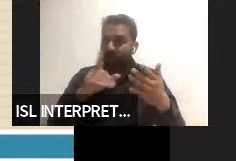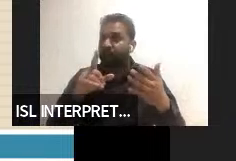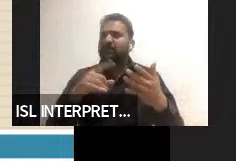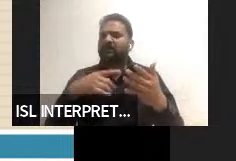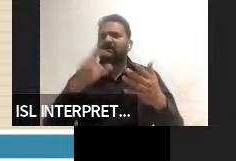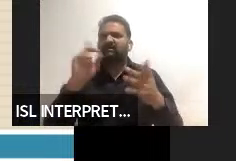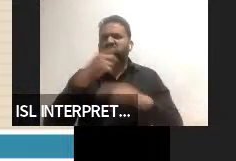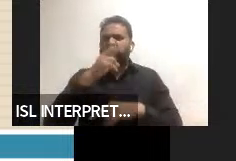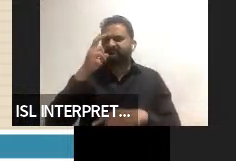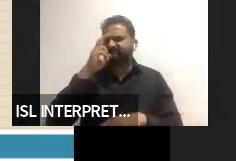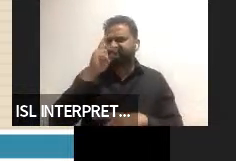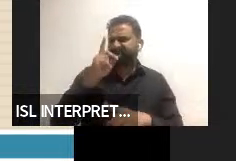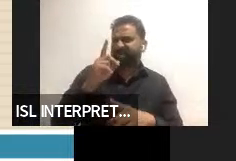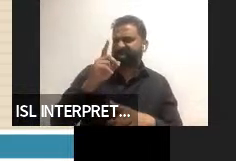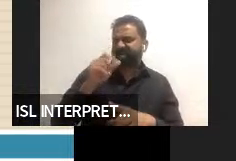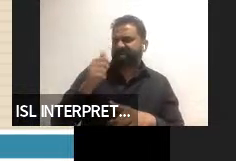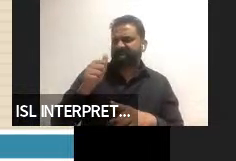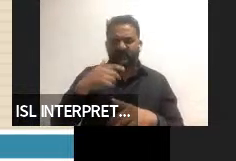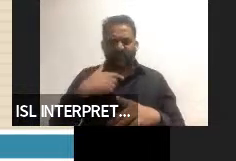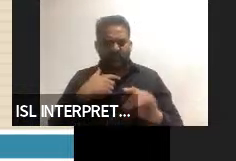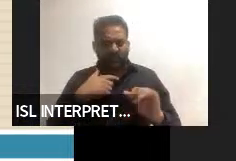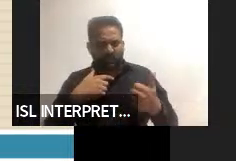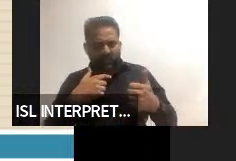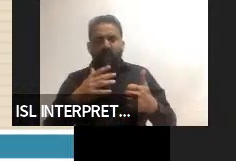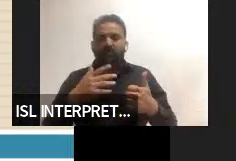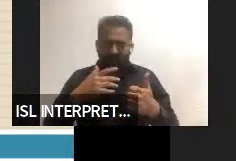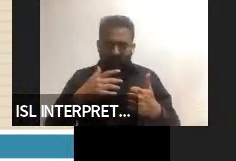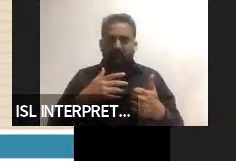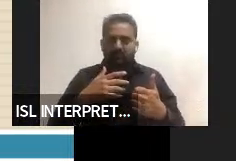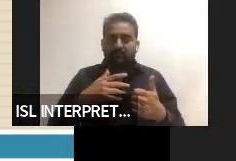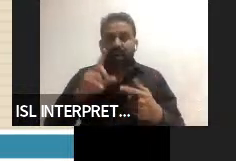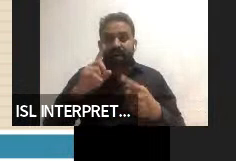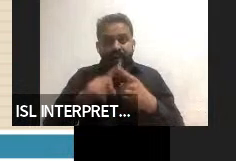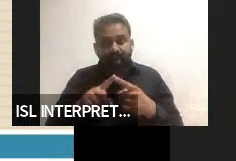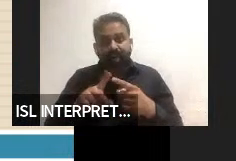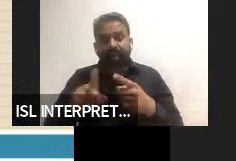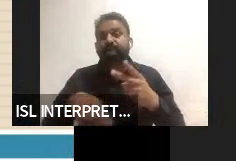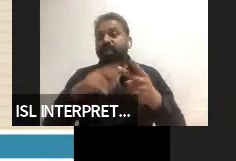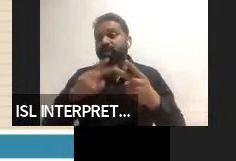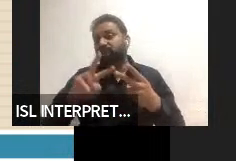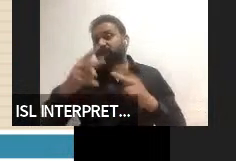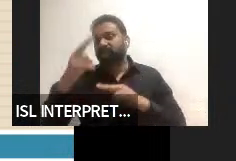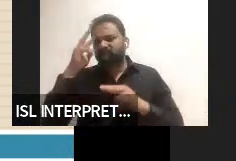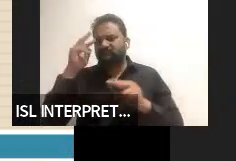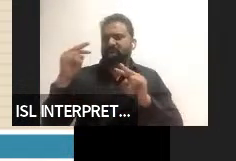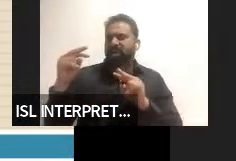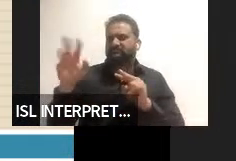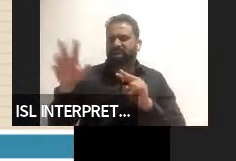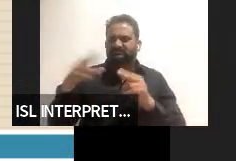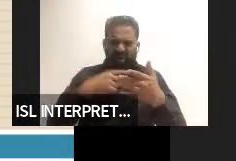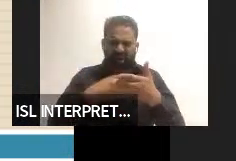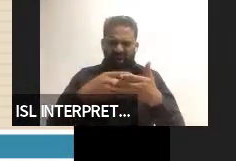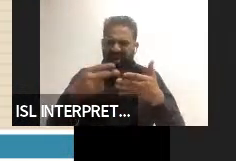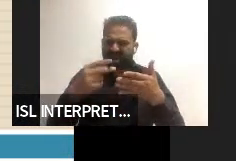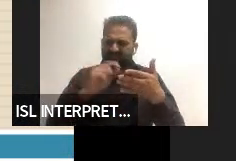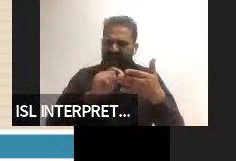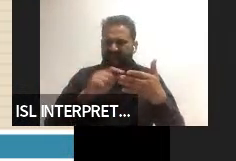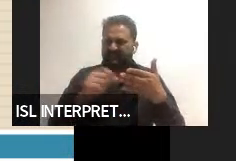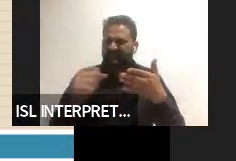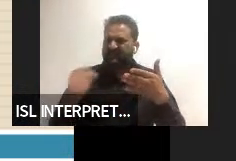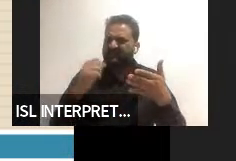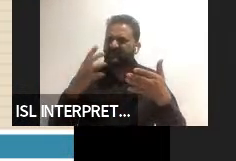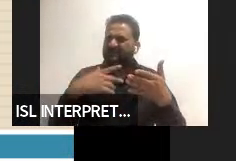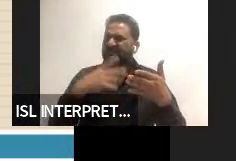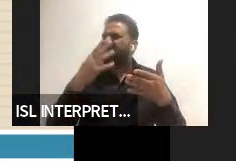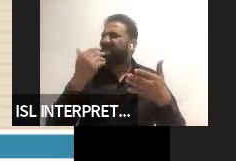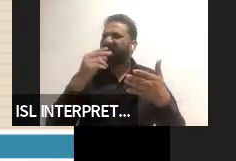that you can do it or we can do it. But other people will think if this is not that powerful, then why to make a